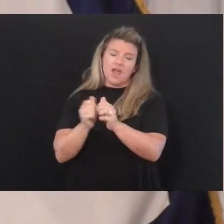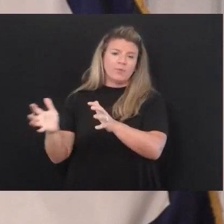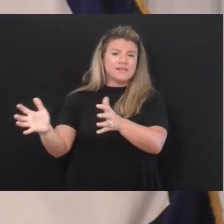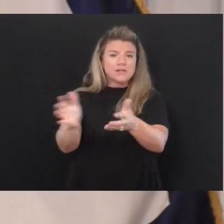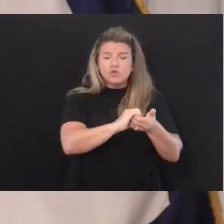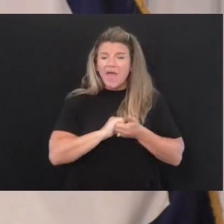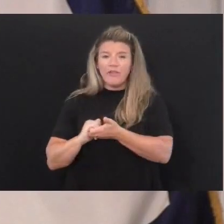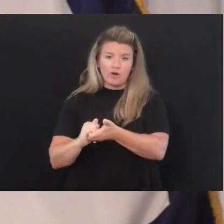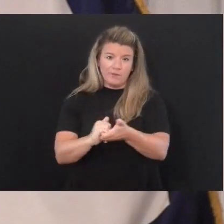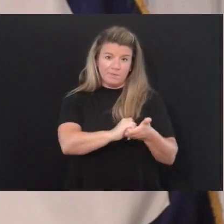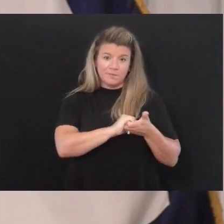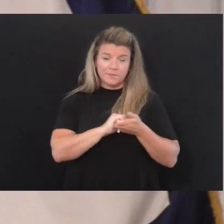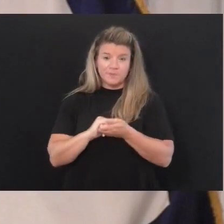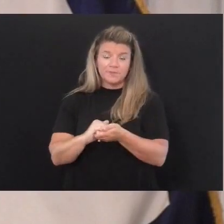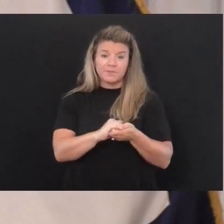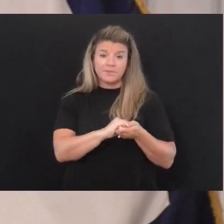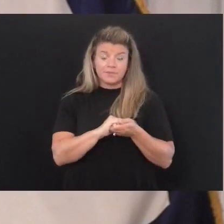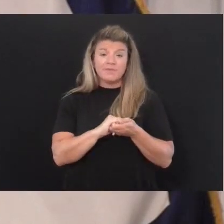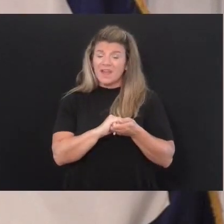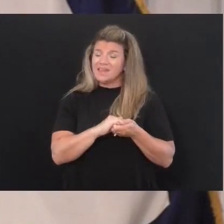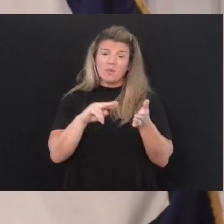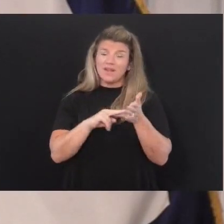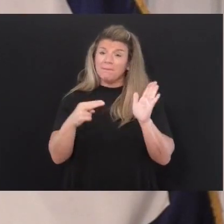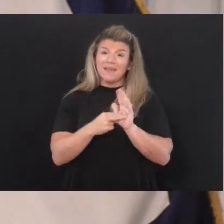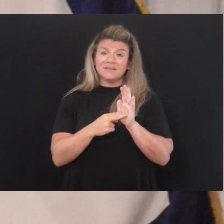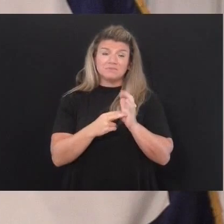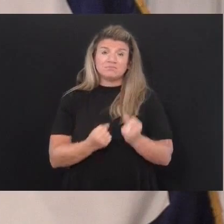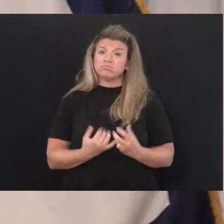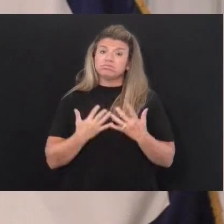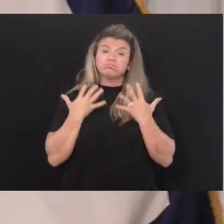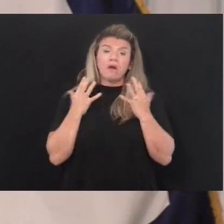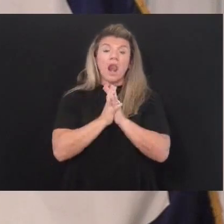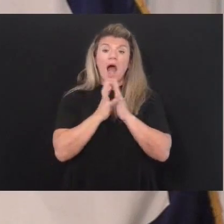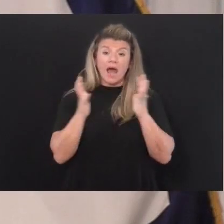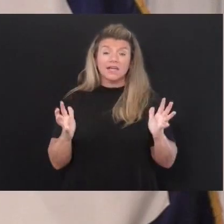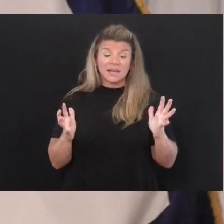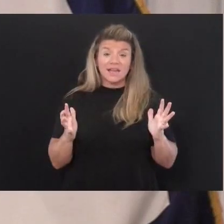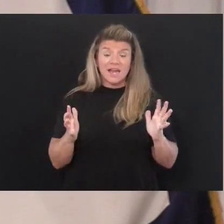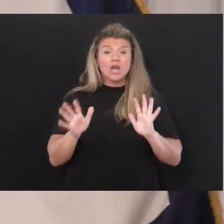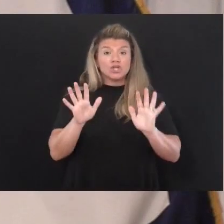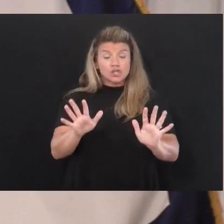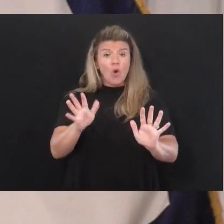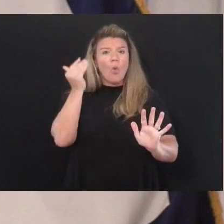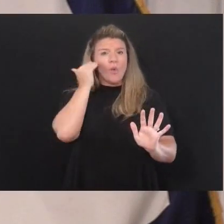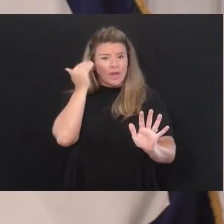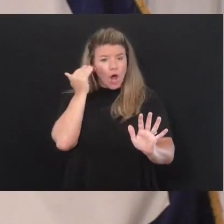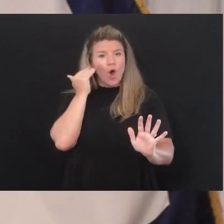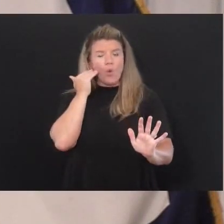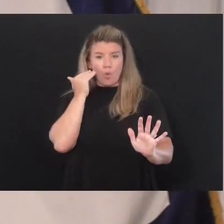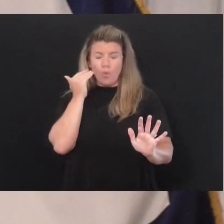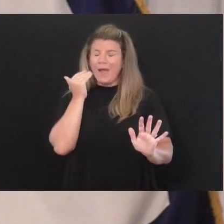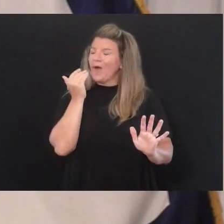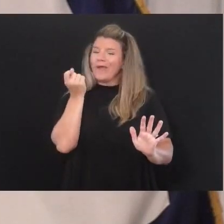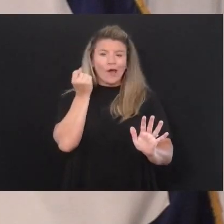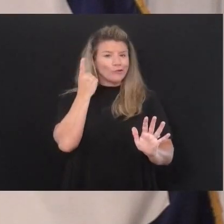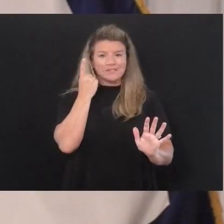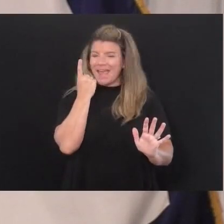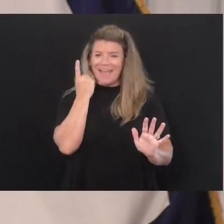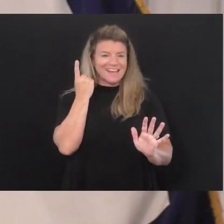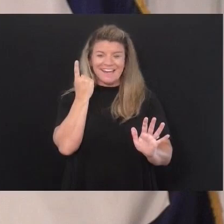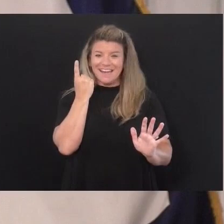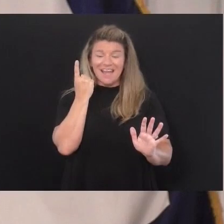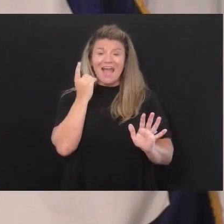$970 million in those grants. Work the grants. See where you can qualify for dollars